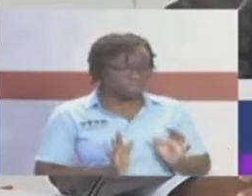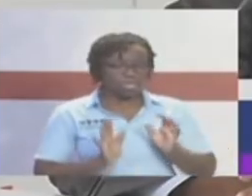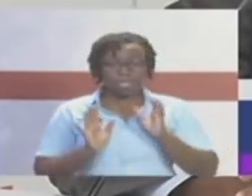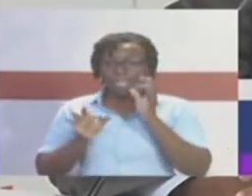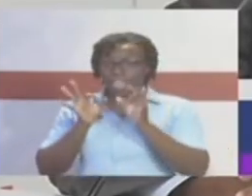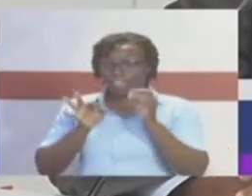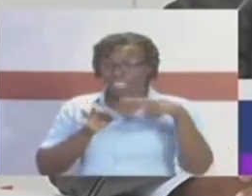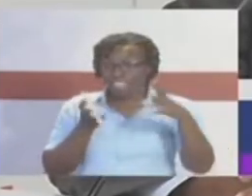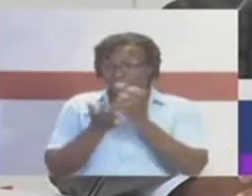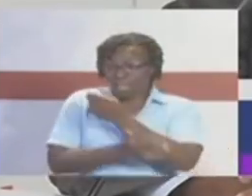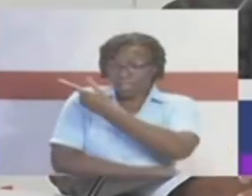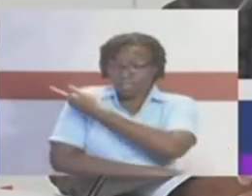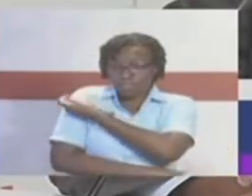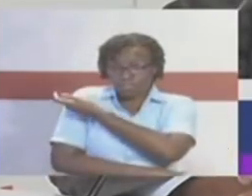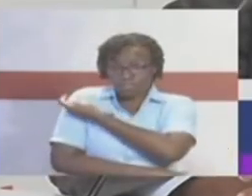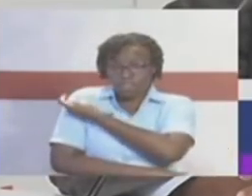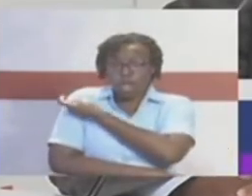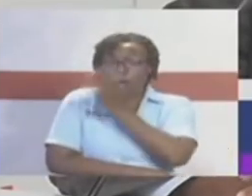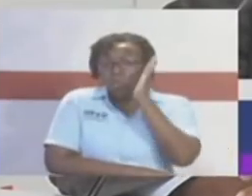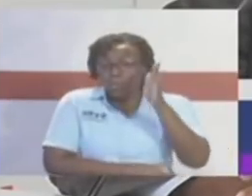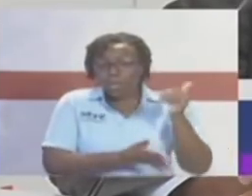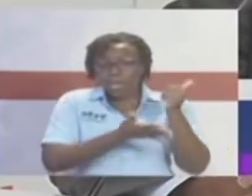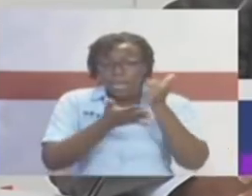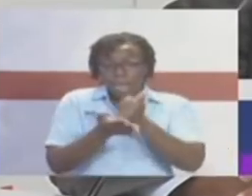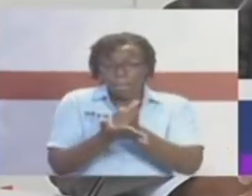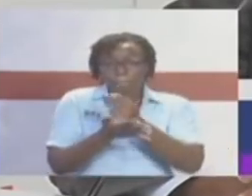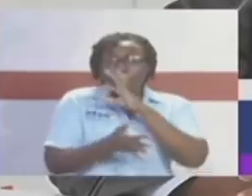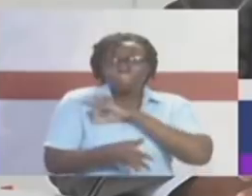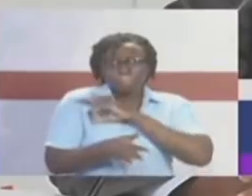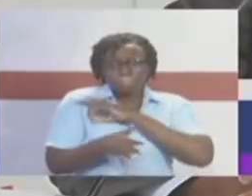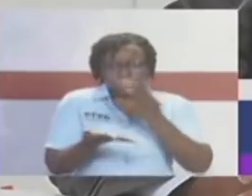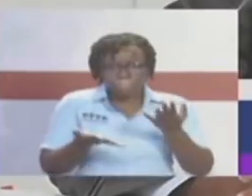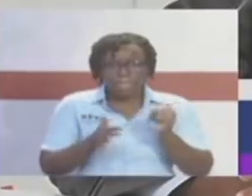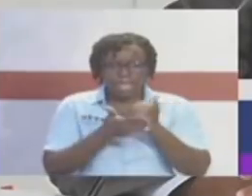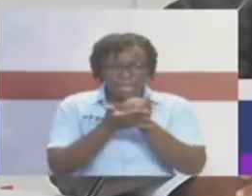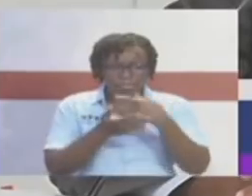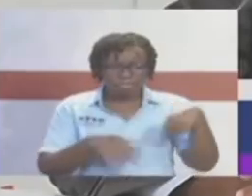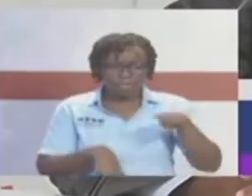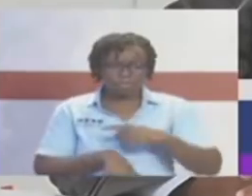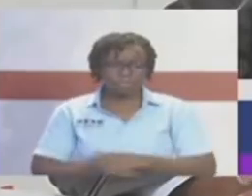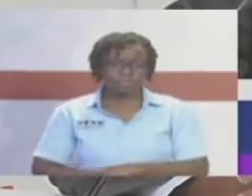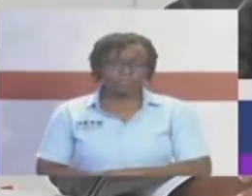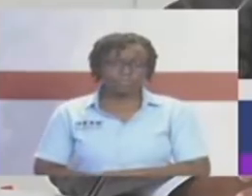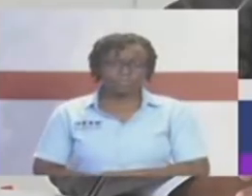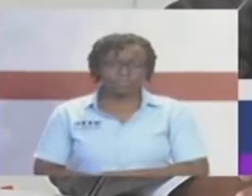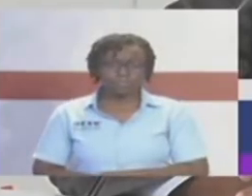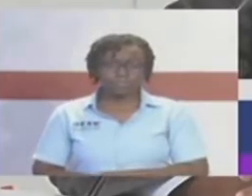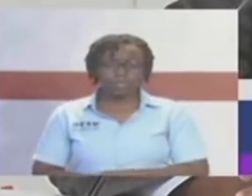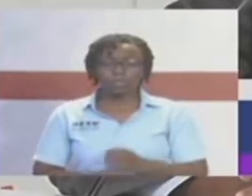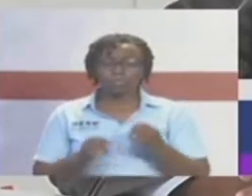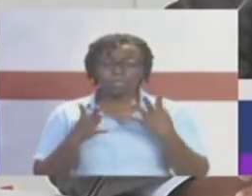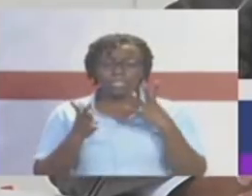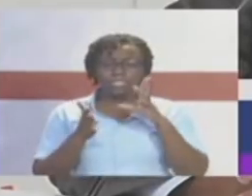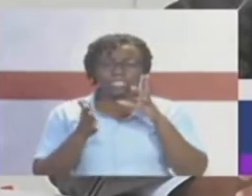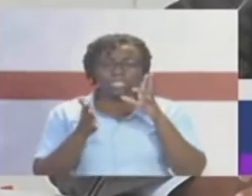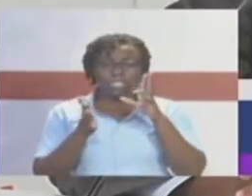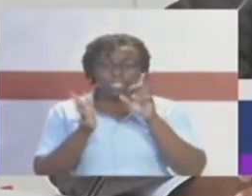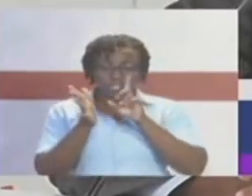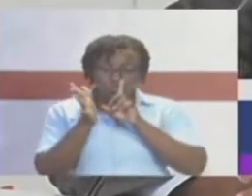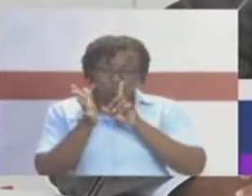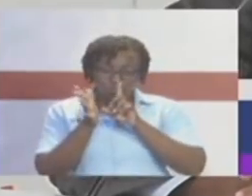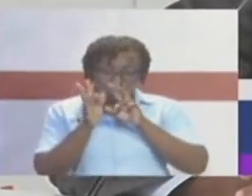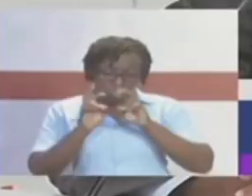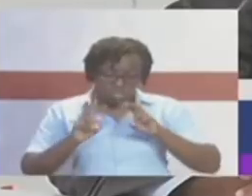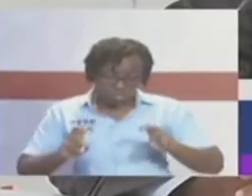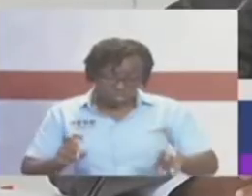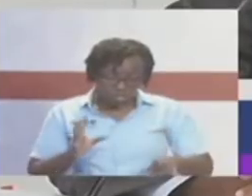vaccination. But lately, a lot of the information, a lot of the research, a lot of the data that we're getting is because their